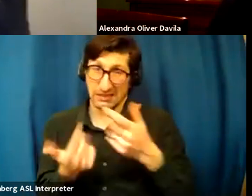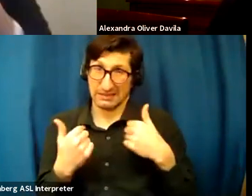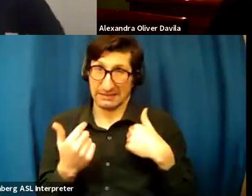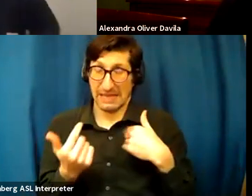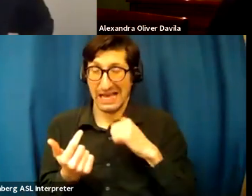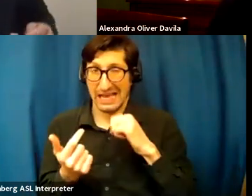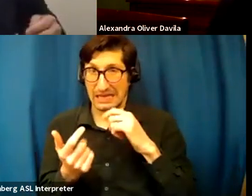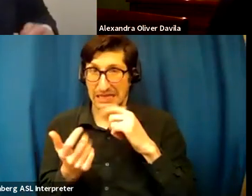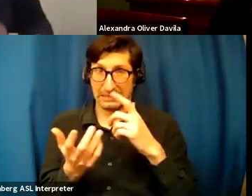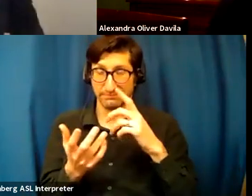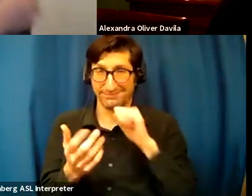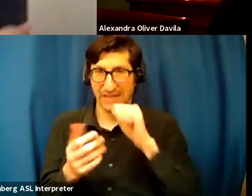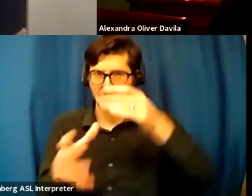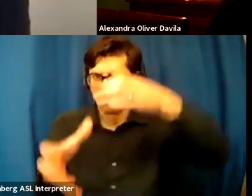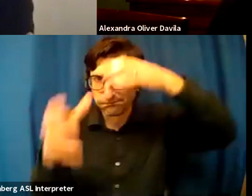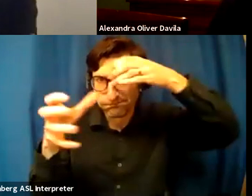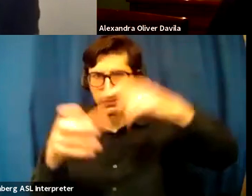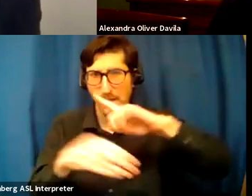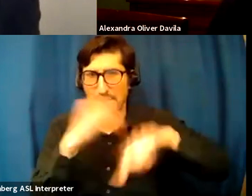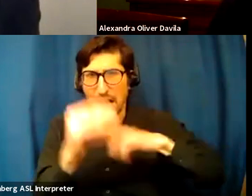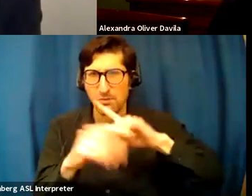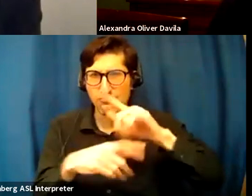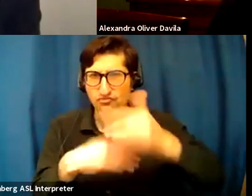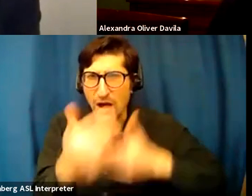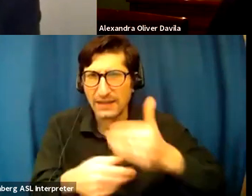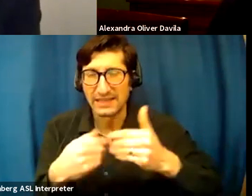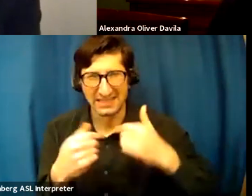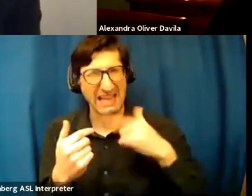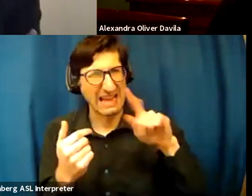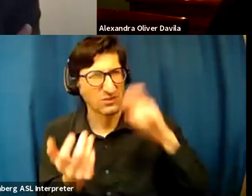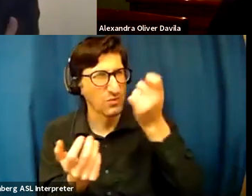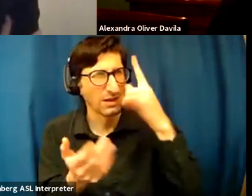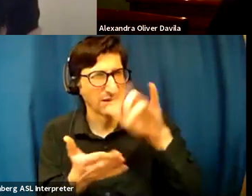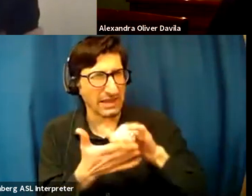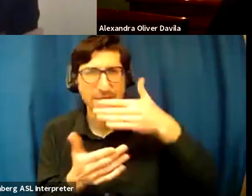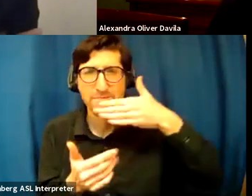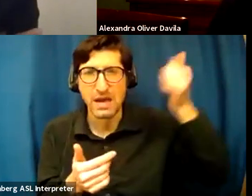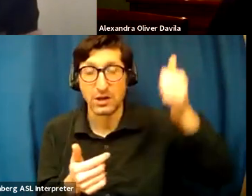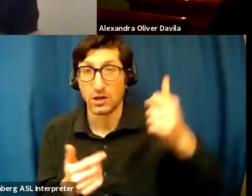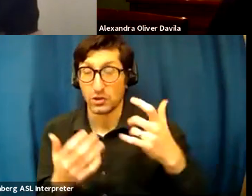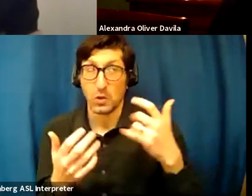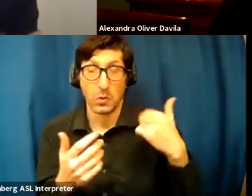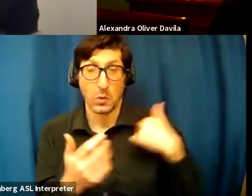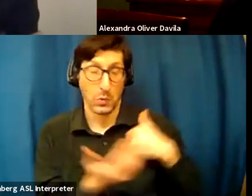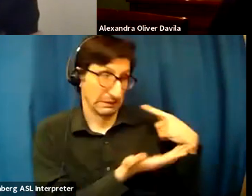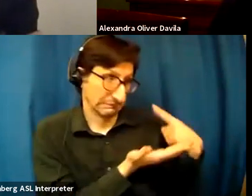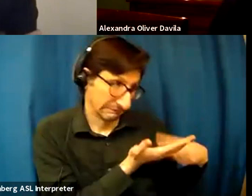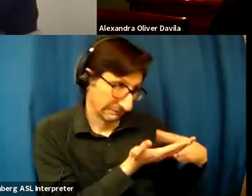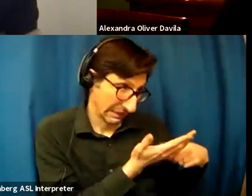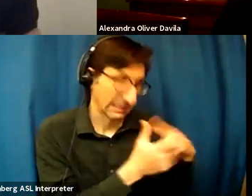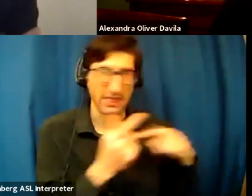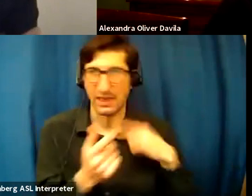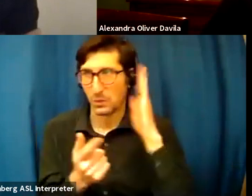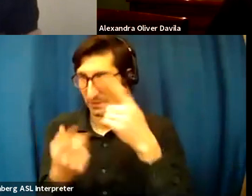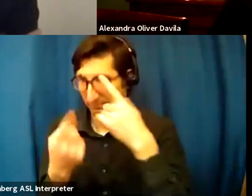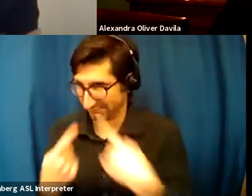to be quite honest, and I'd like to understand it better. So we'll come back with something. Thank